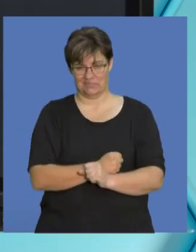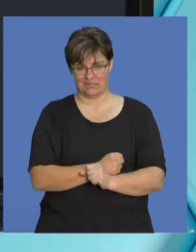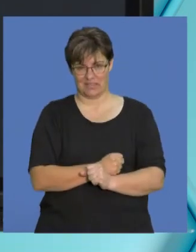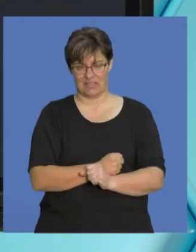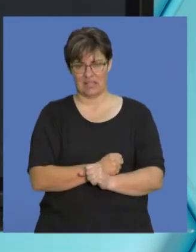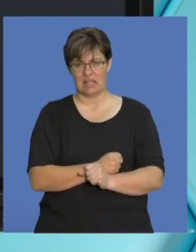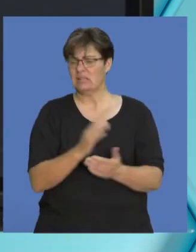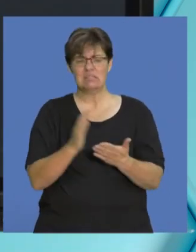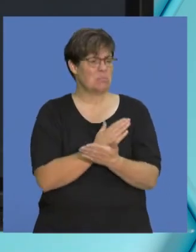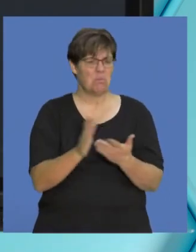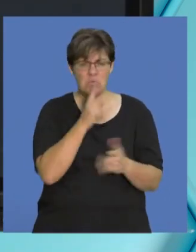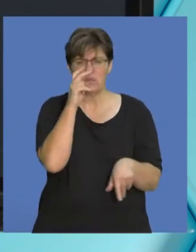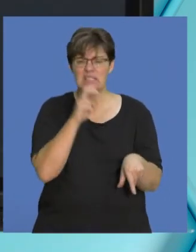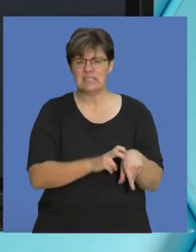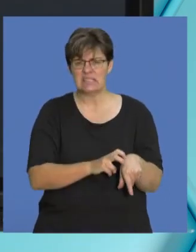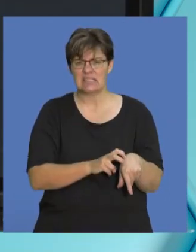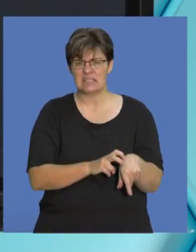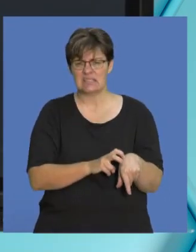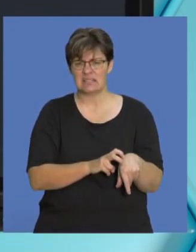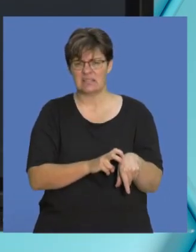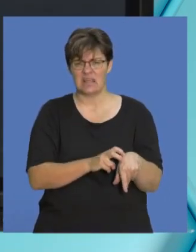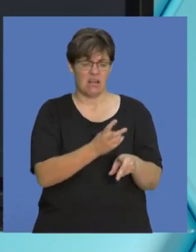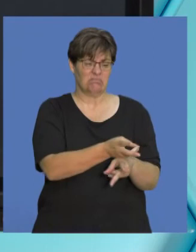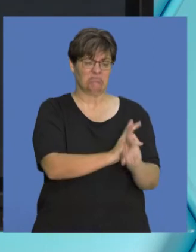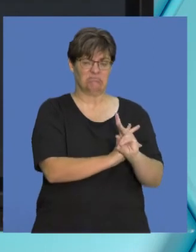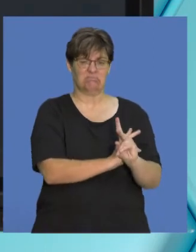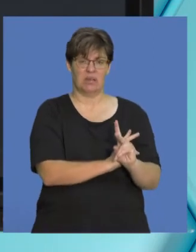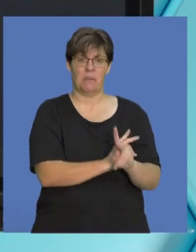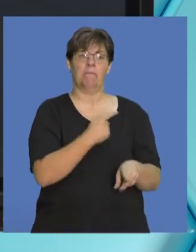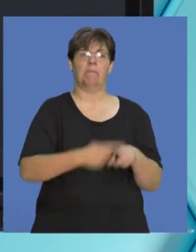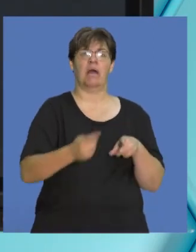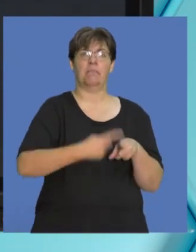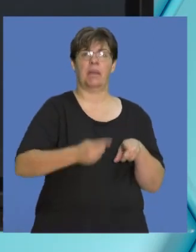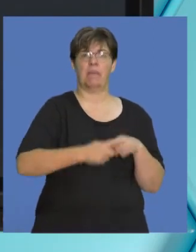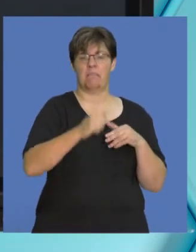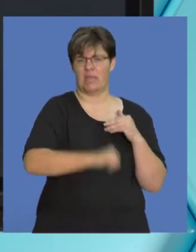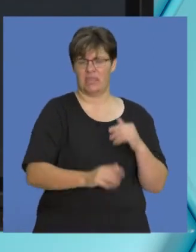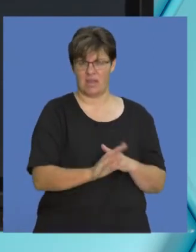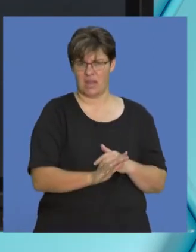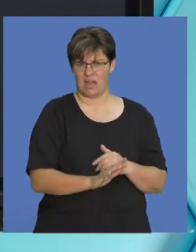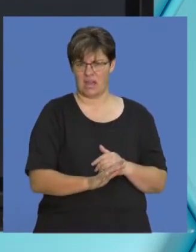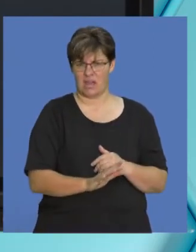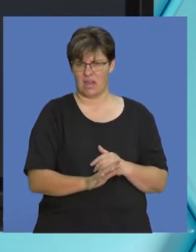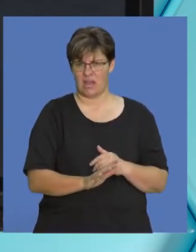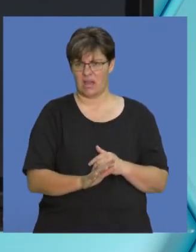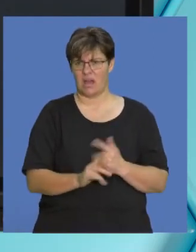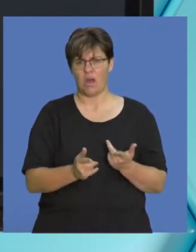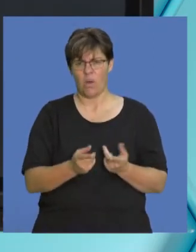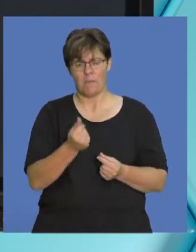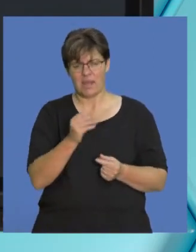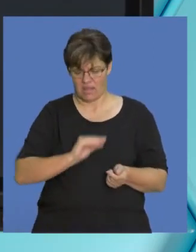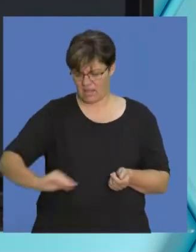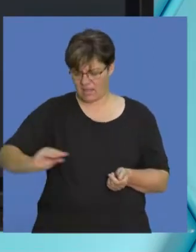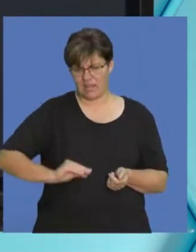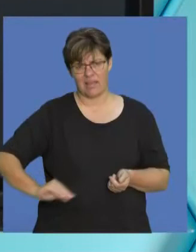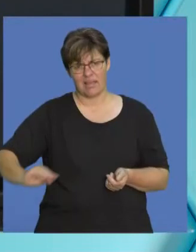not necessary for us to get these expensive gadgets in one go. You can always just put away some money bit